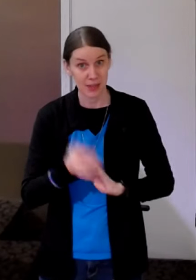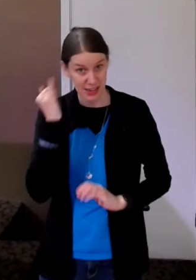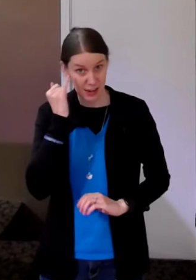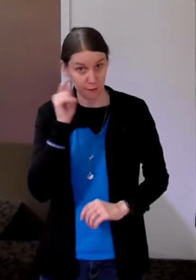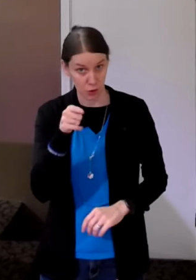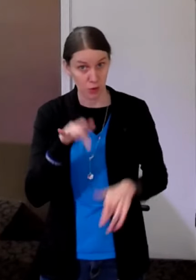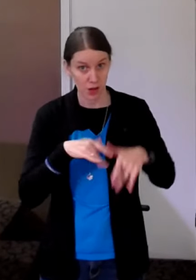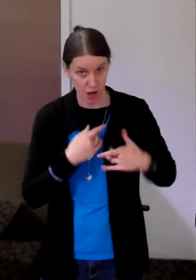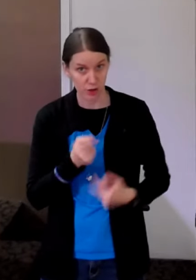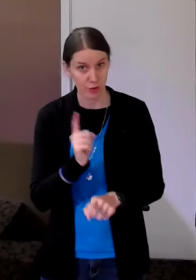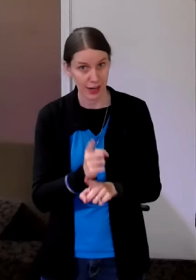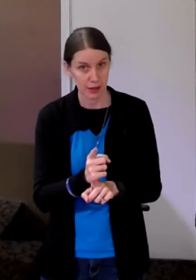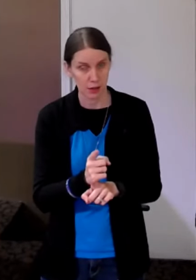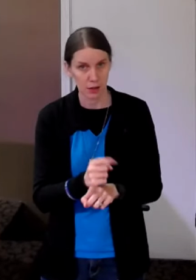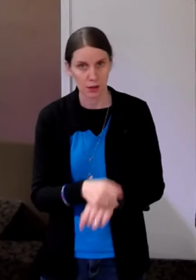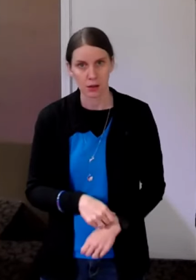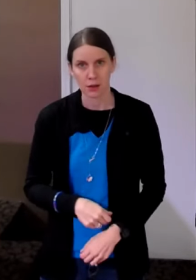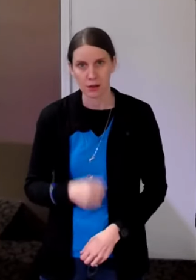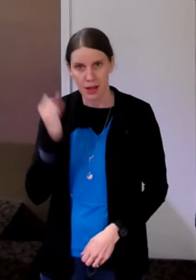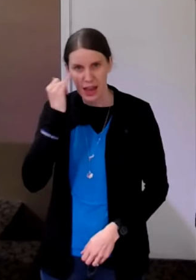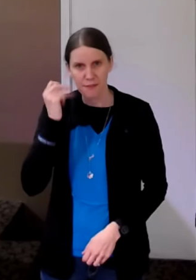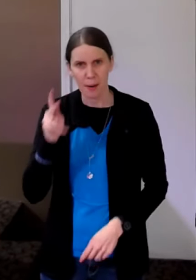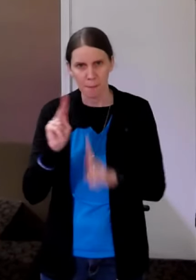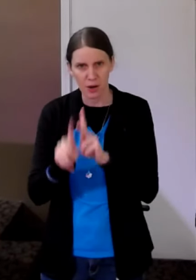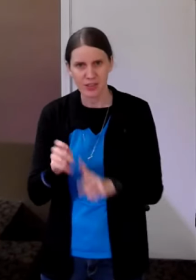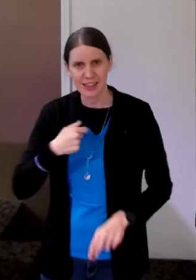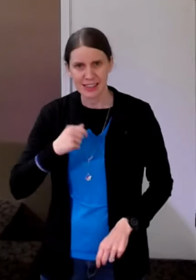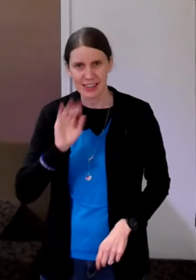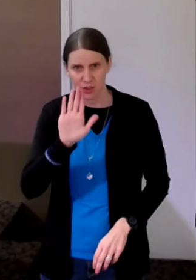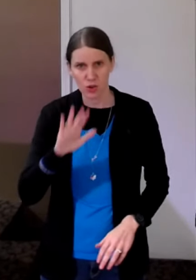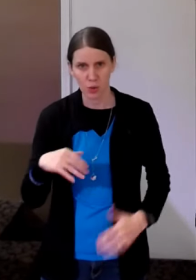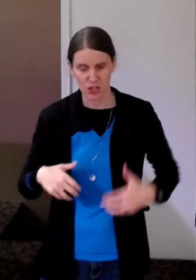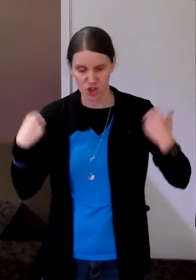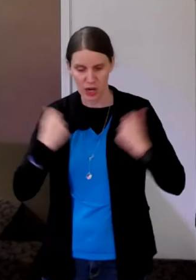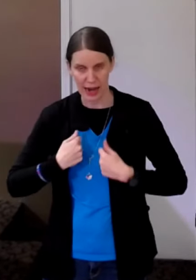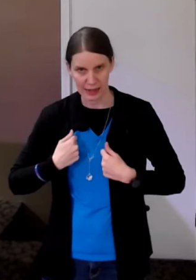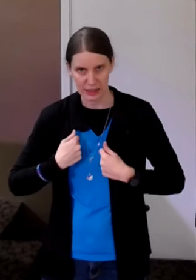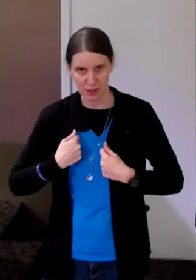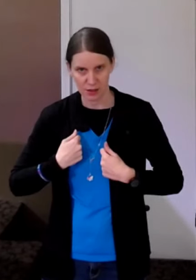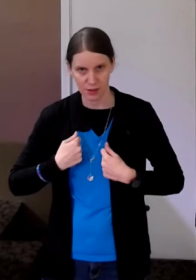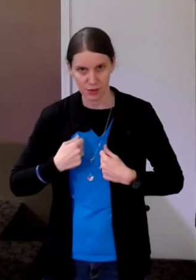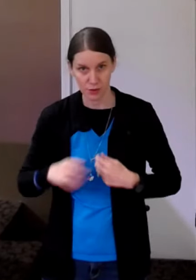if someone wants your cloak, He says, give them your shirt too.